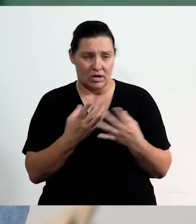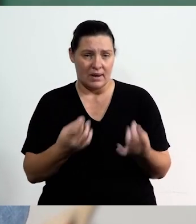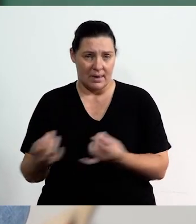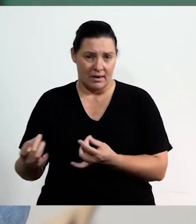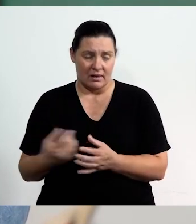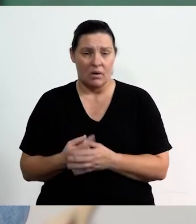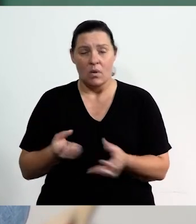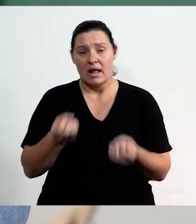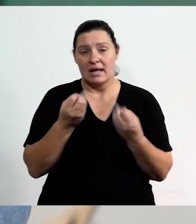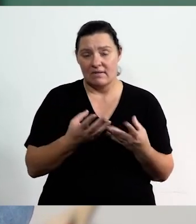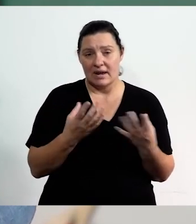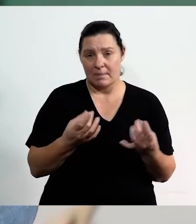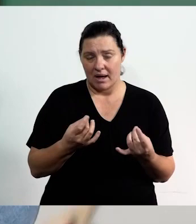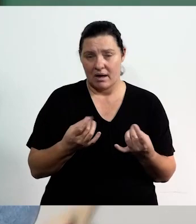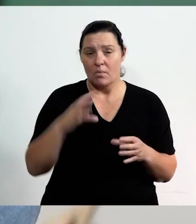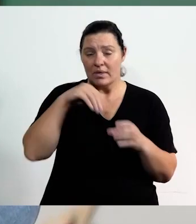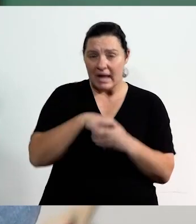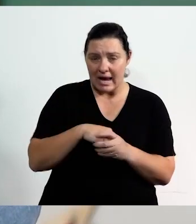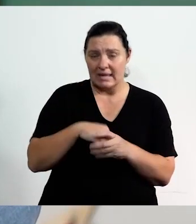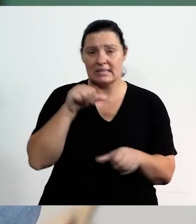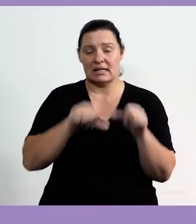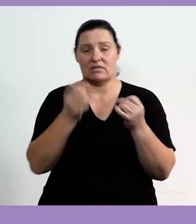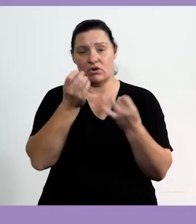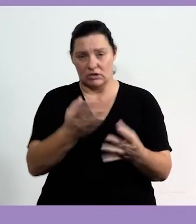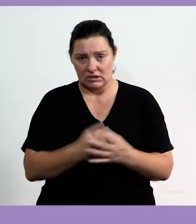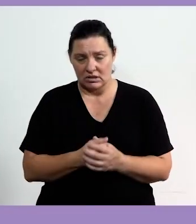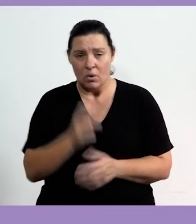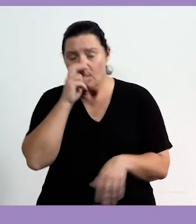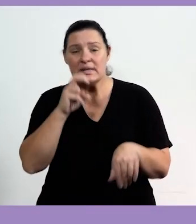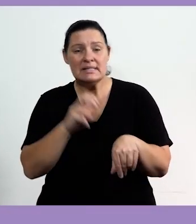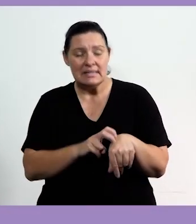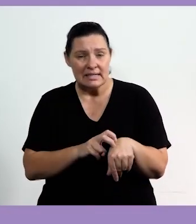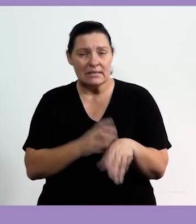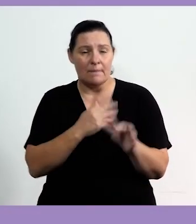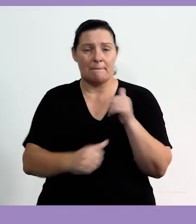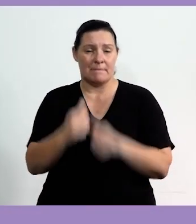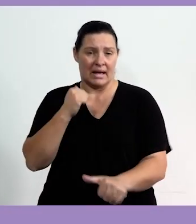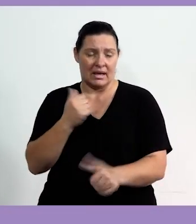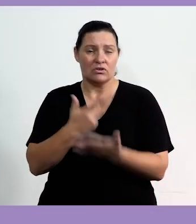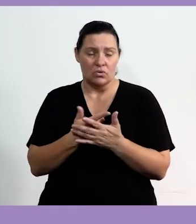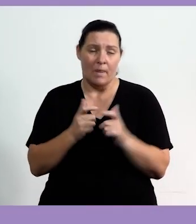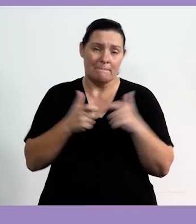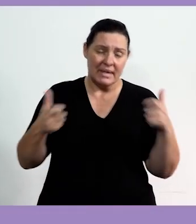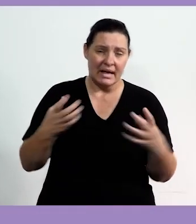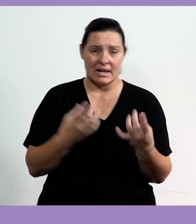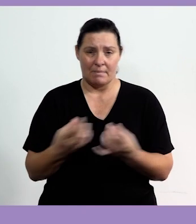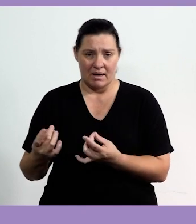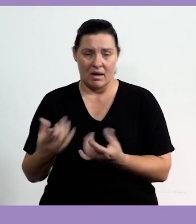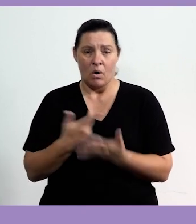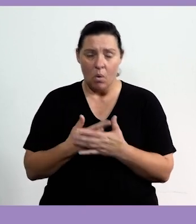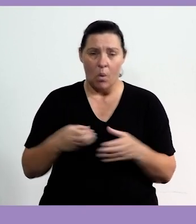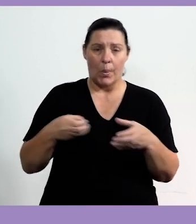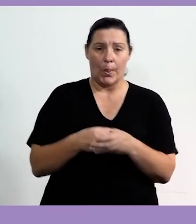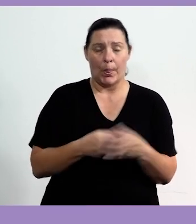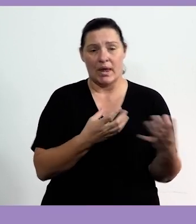scientific notation numbers. We are given the number in scientific notation, and we need to take it back to that very